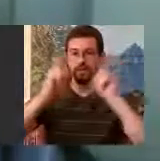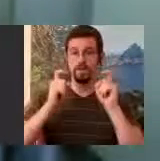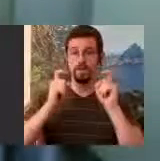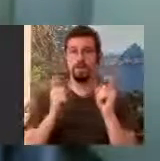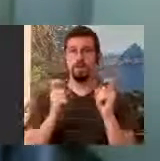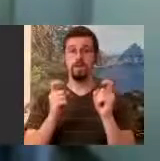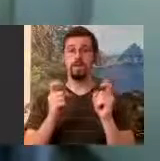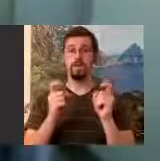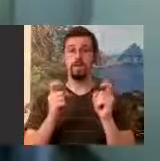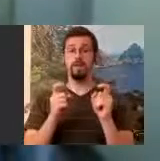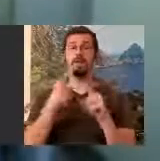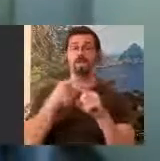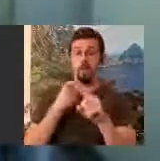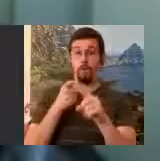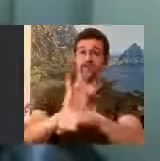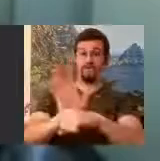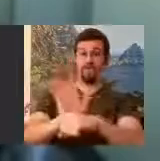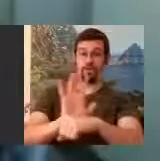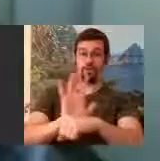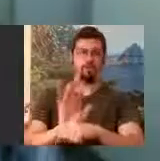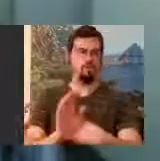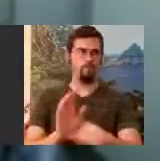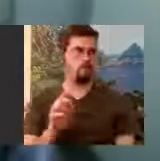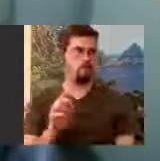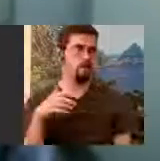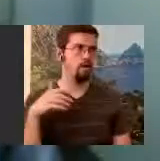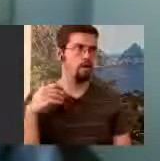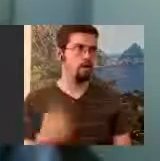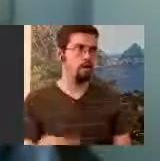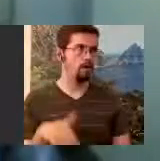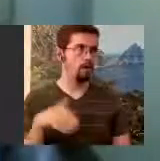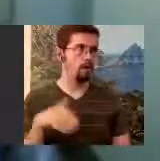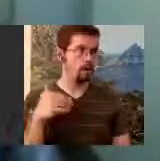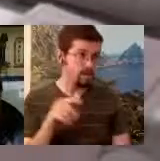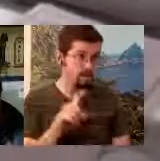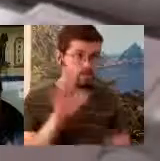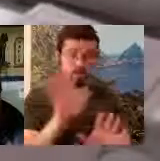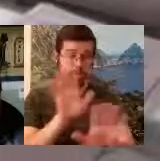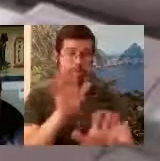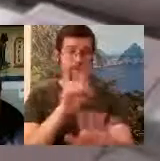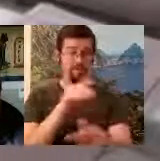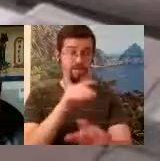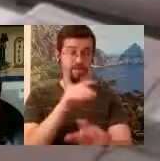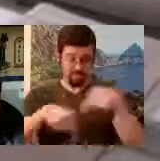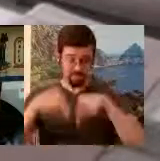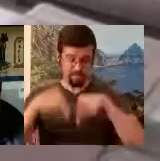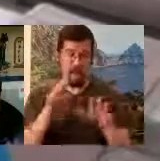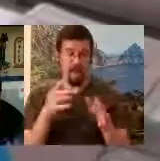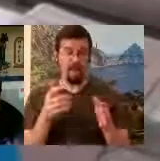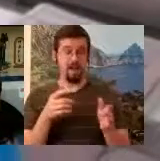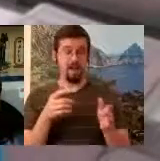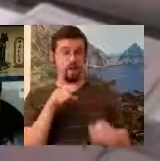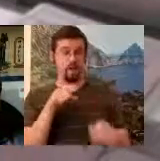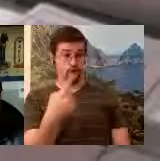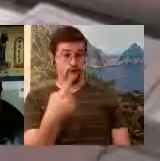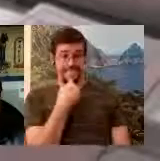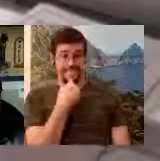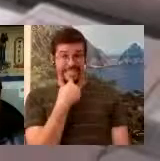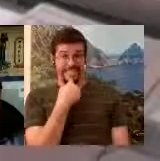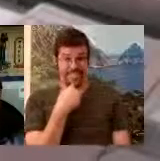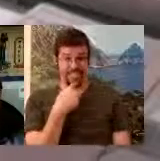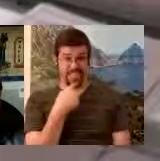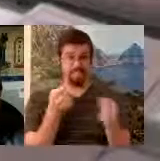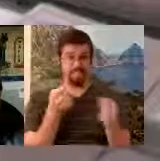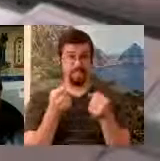video. Wow. Of course. Wait, I still have to understand it. Are you saying that you're going